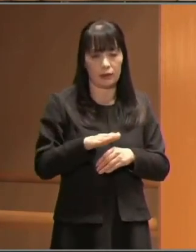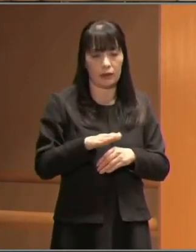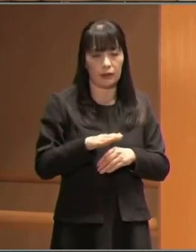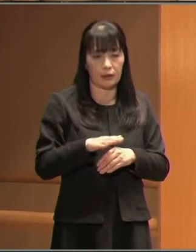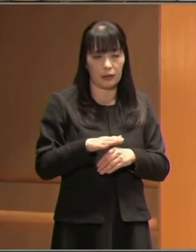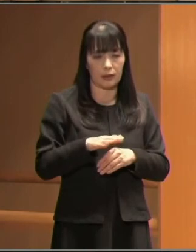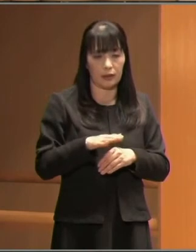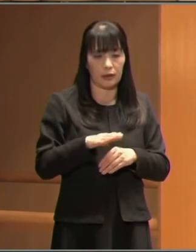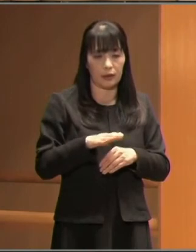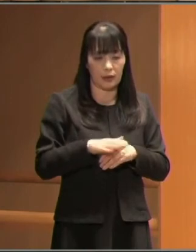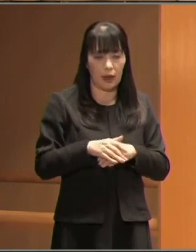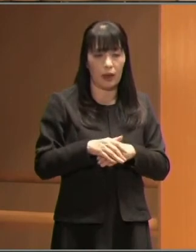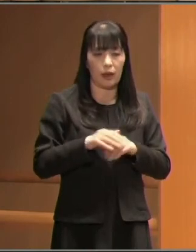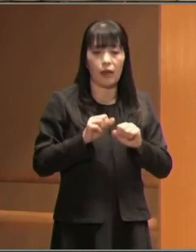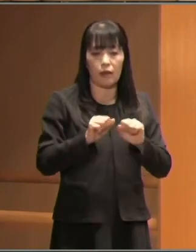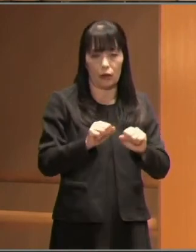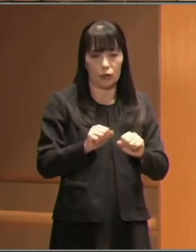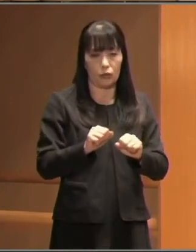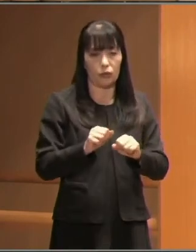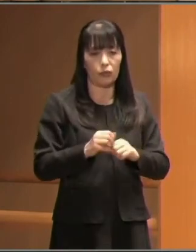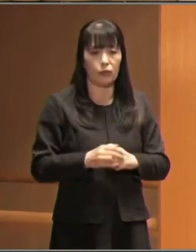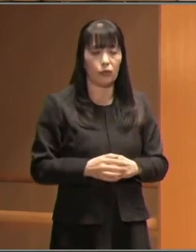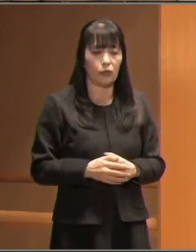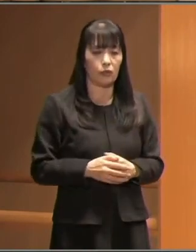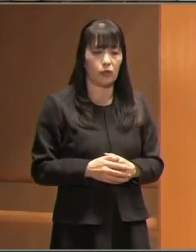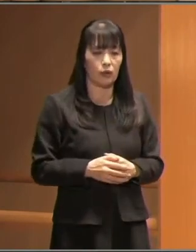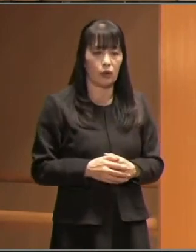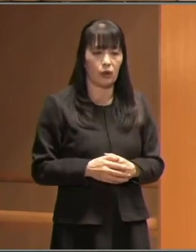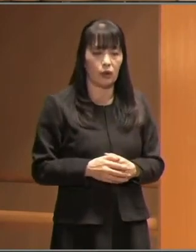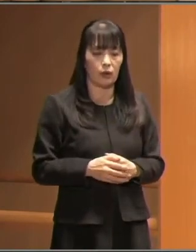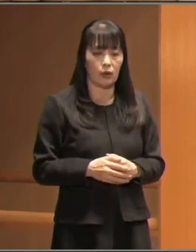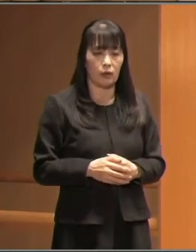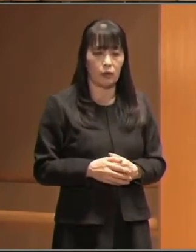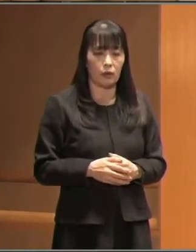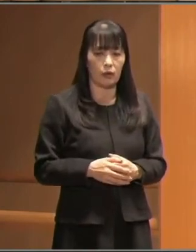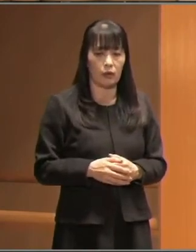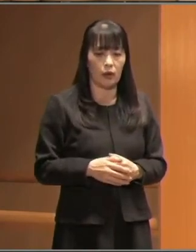the sales of these washi paper.